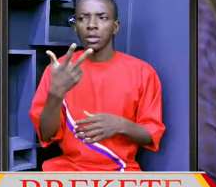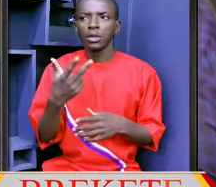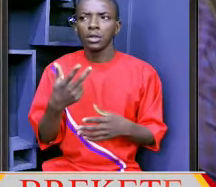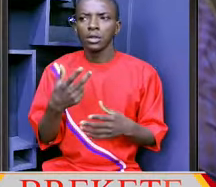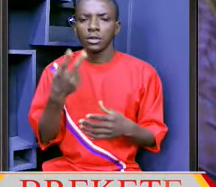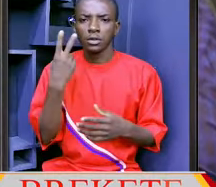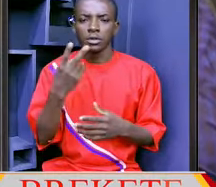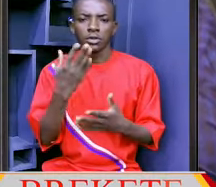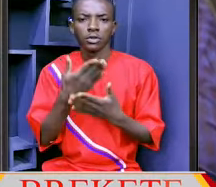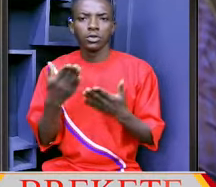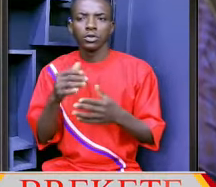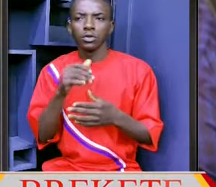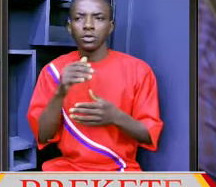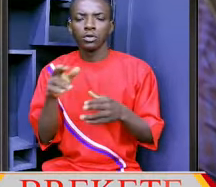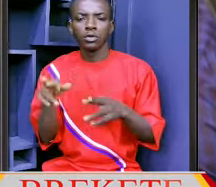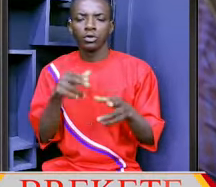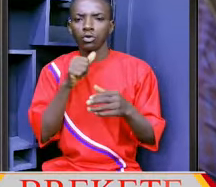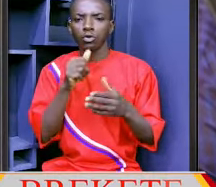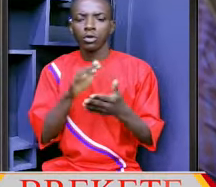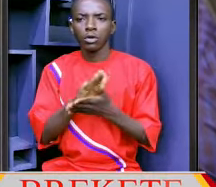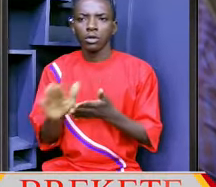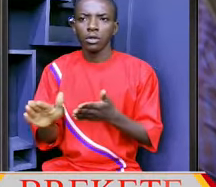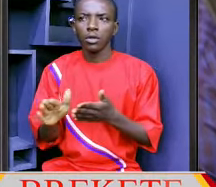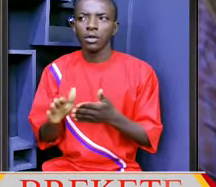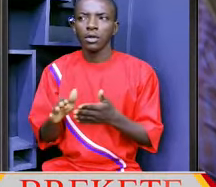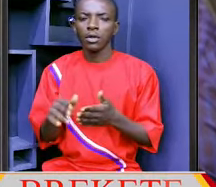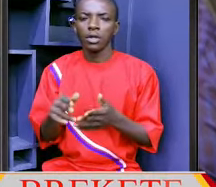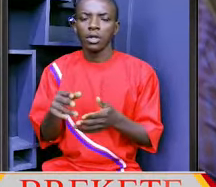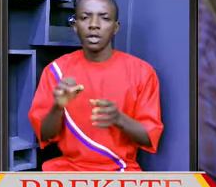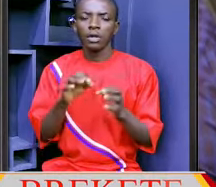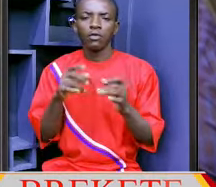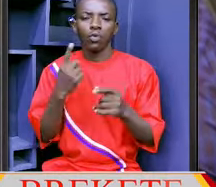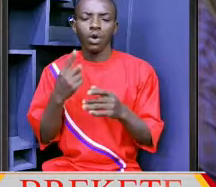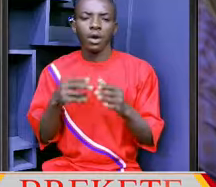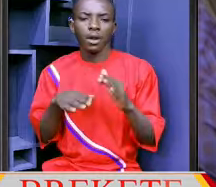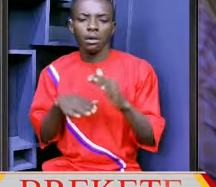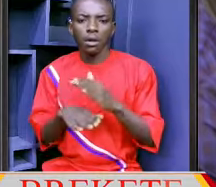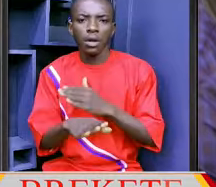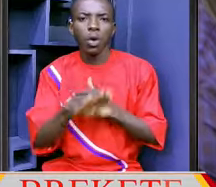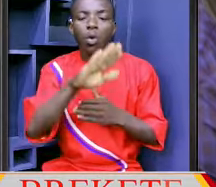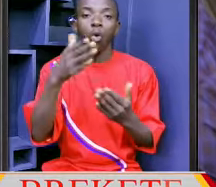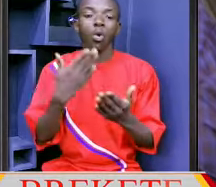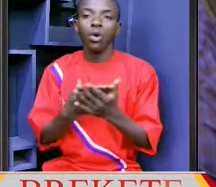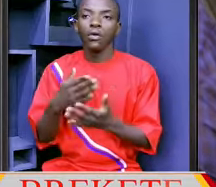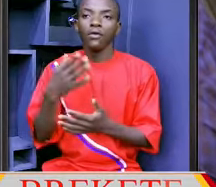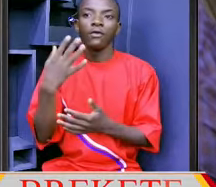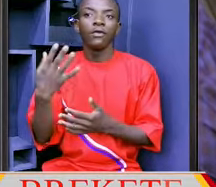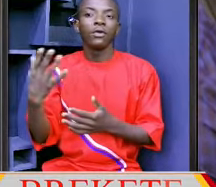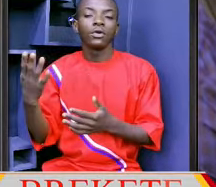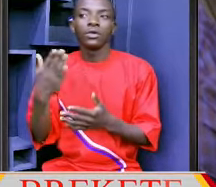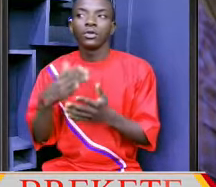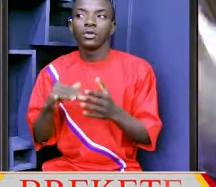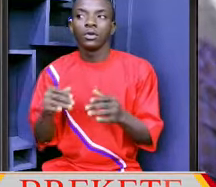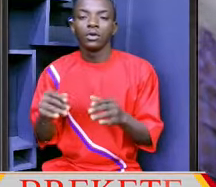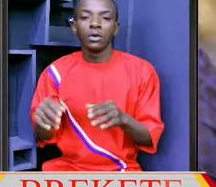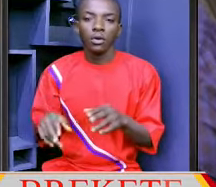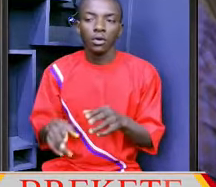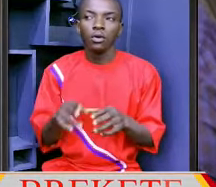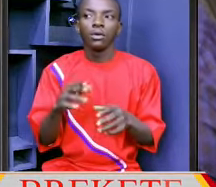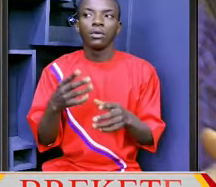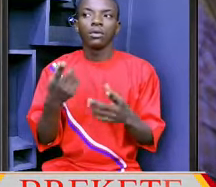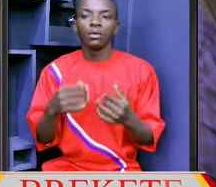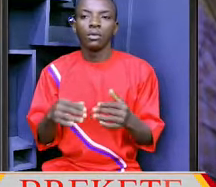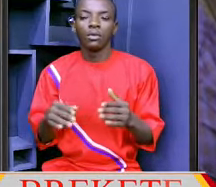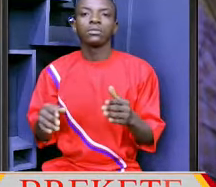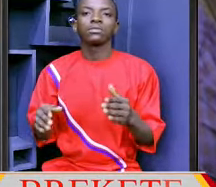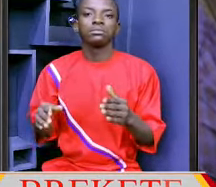because he see say road no clear. Yeah. Meh, if one enter road, 40 something of them go they come. If the motor they